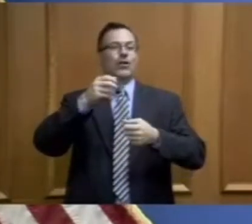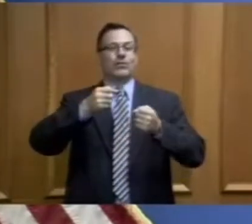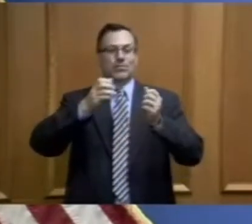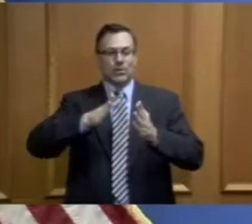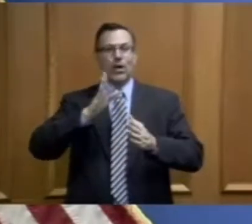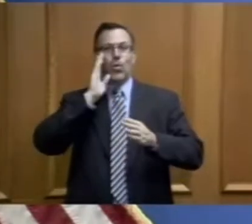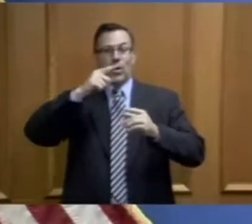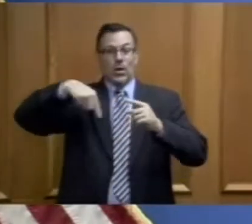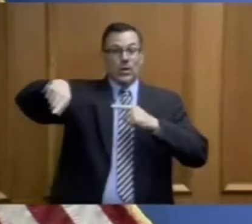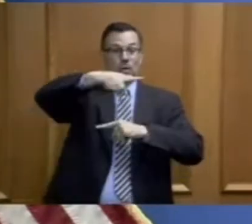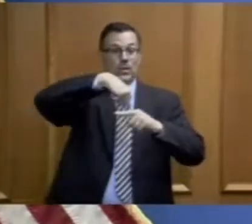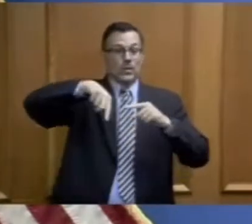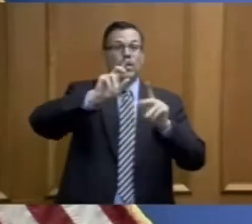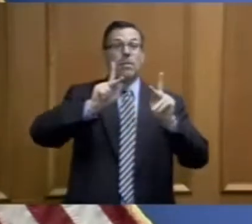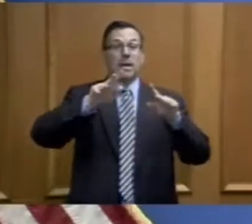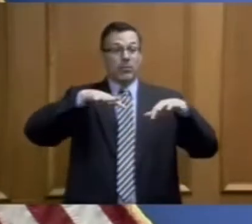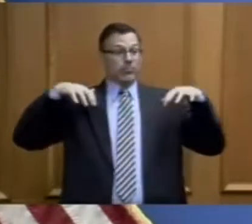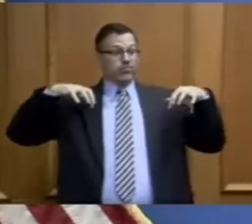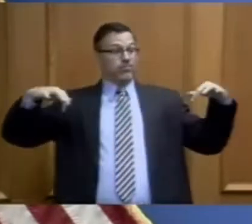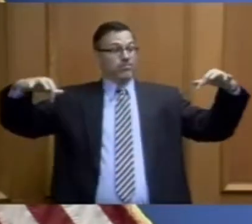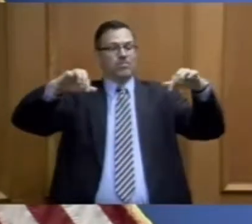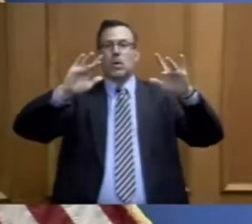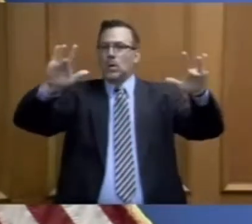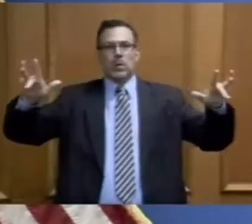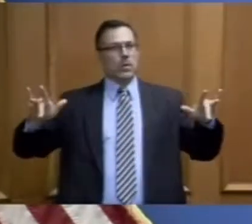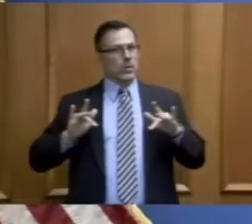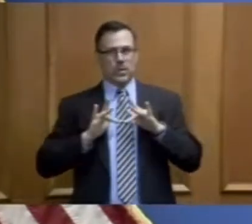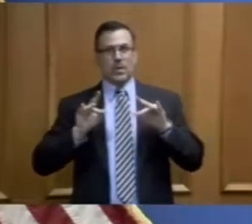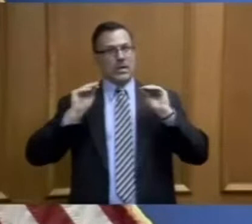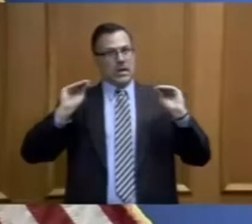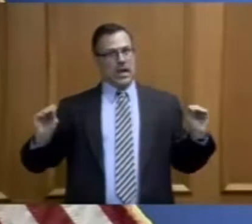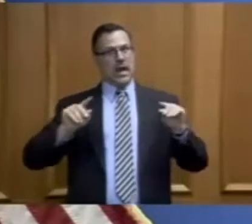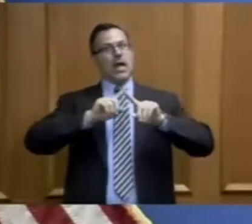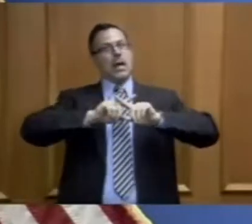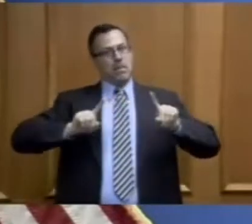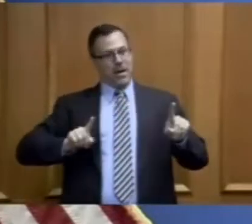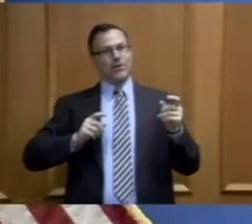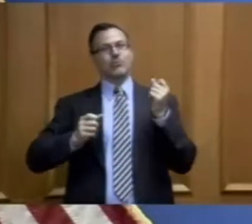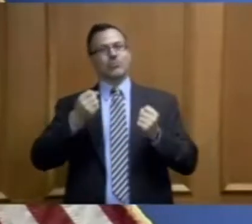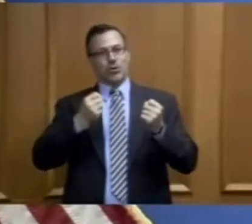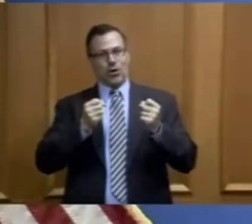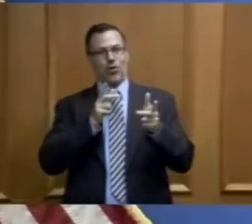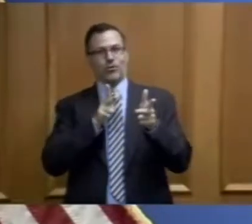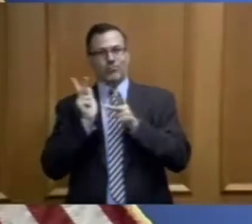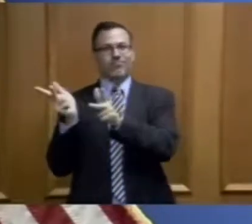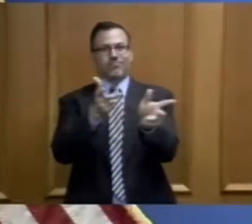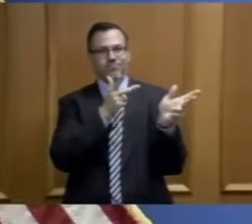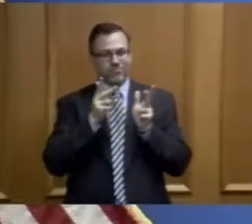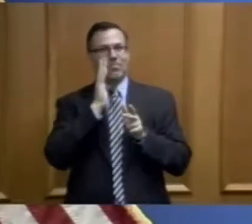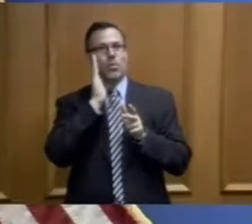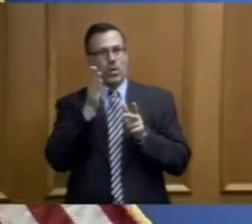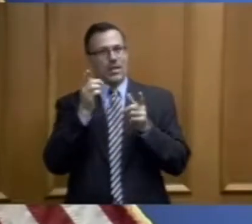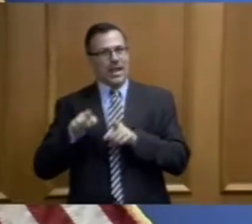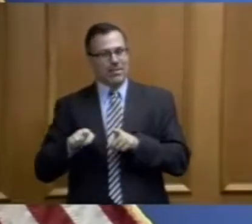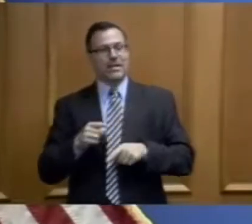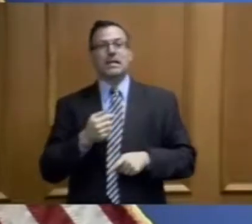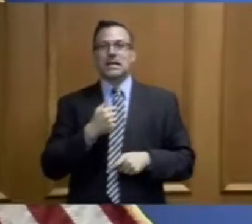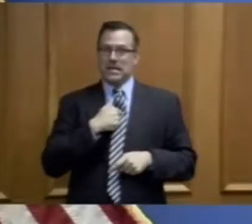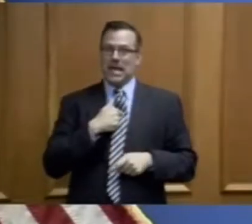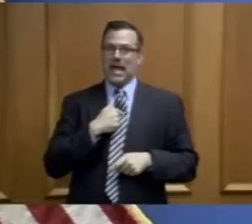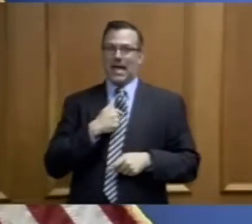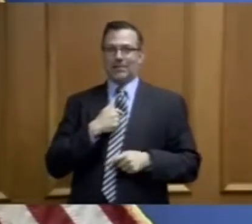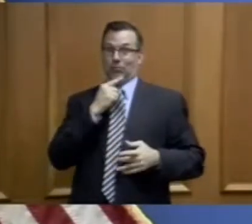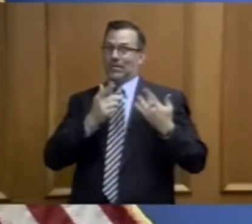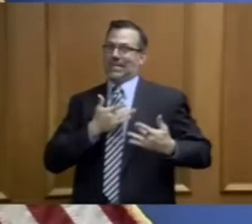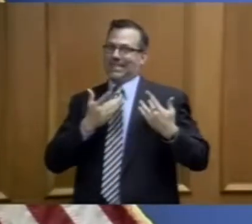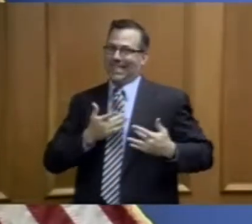speedway that has no fans in it, but it is live racing nonetheless, one step closer. And I, for one, am